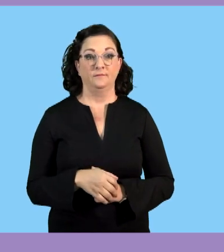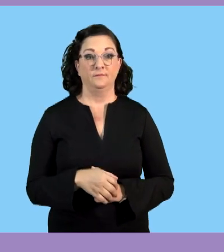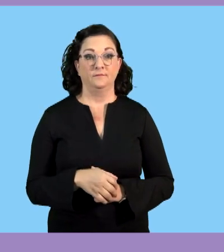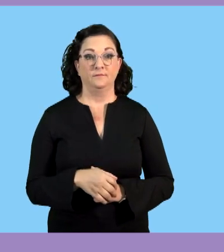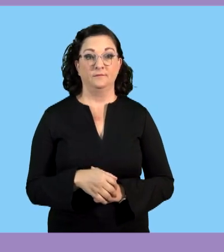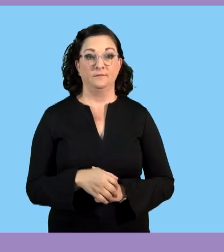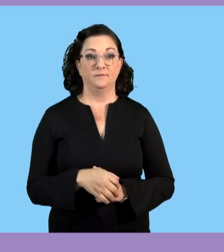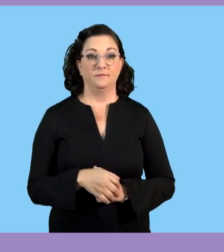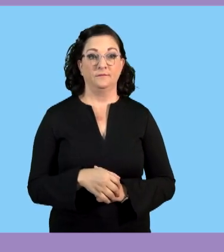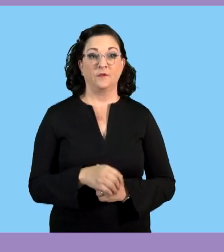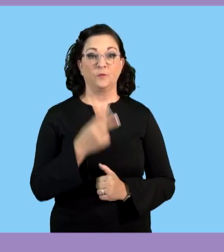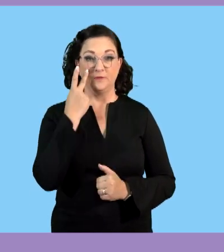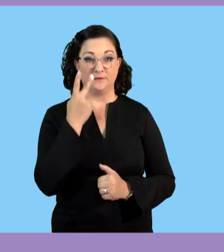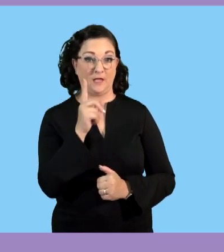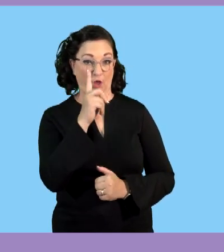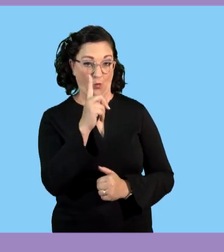can see there that